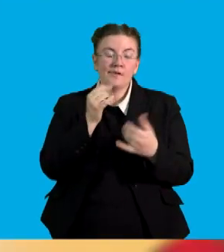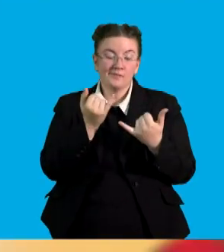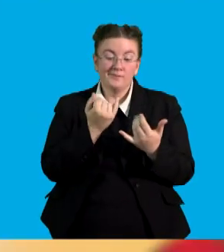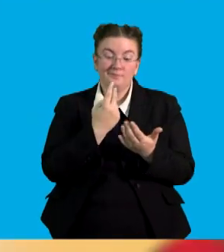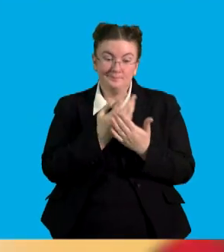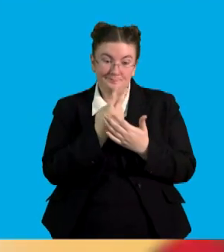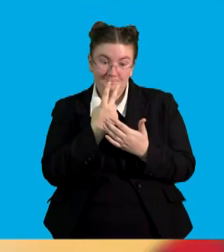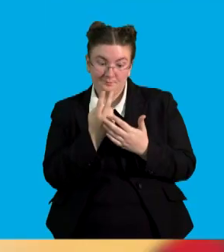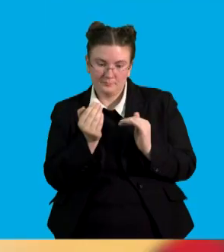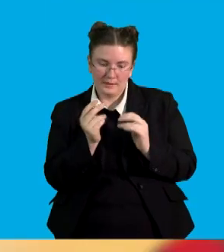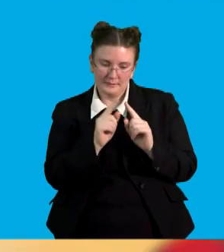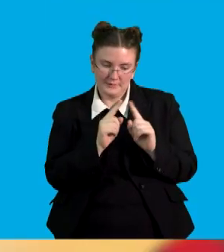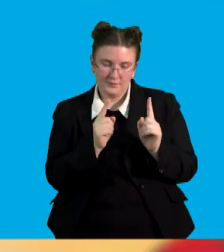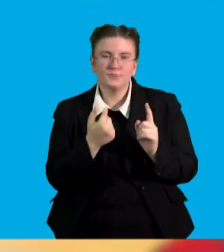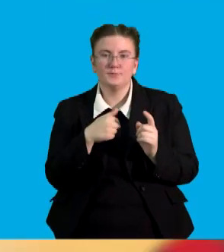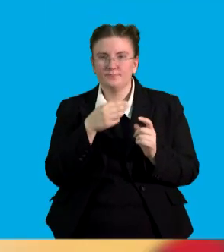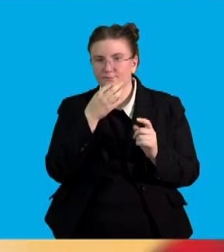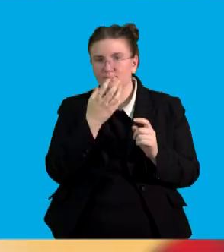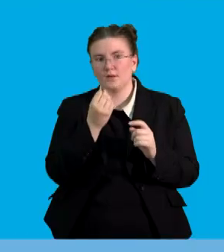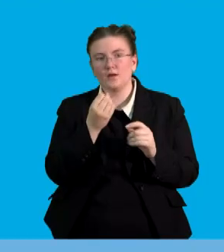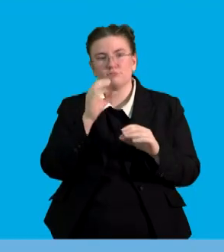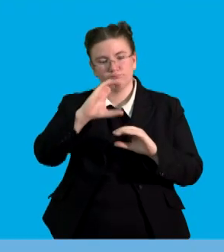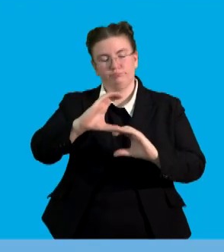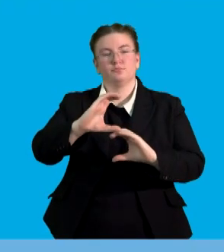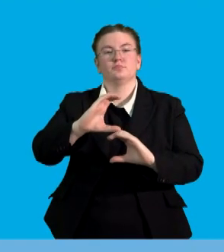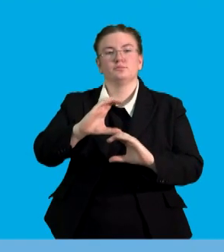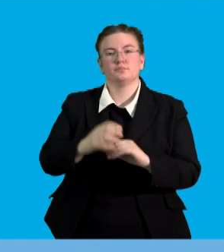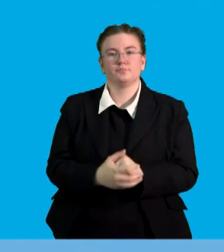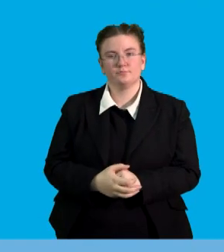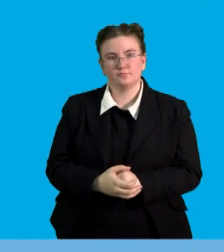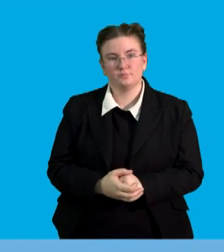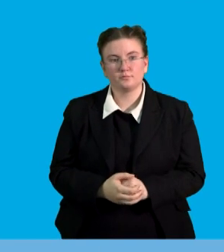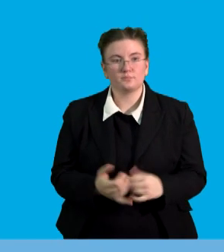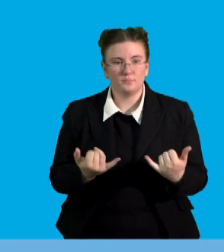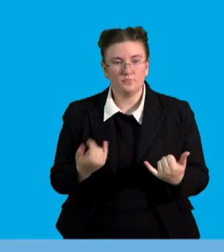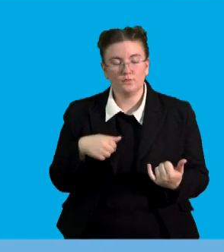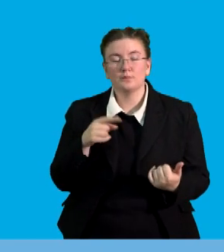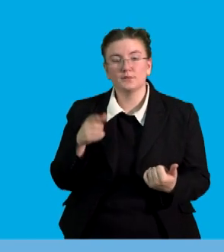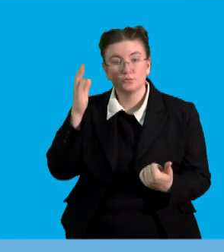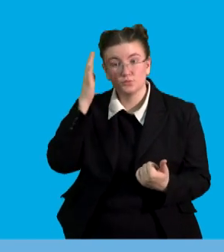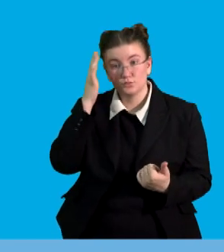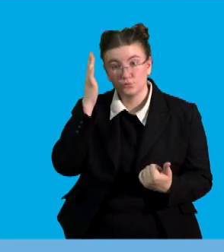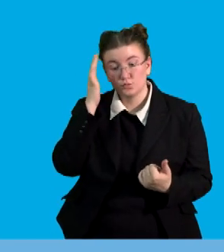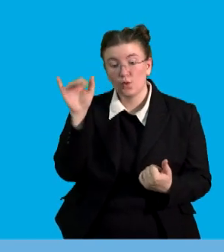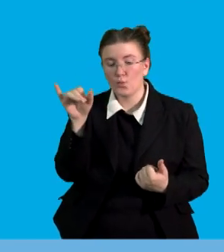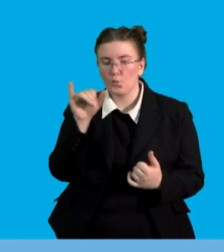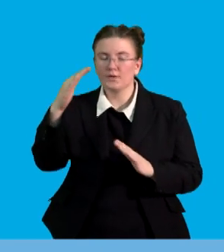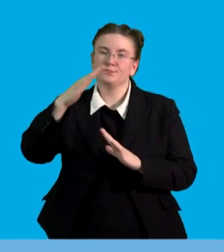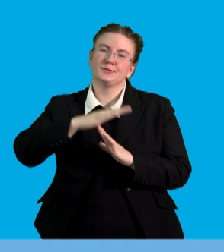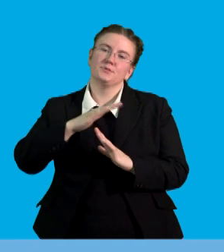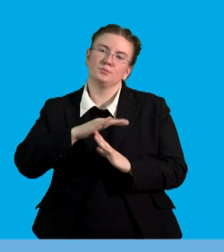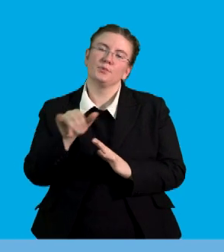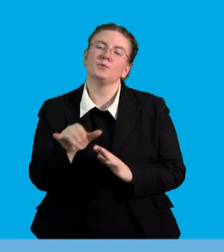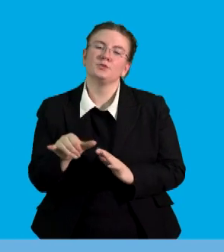there's going to be that distinction, we can then say that there's two layers that is being formed. Now we need to now know which layer will